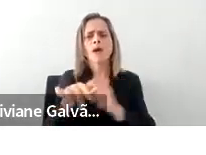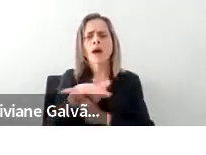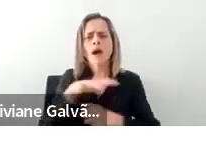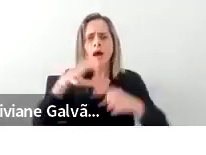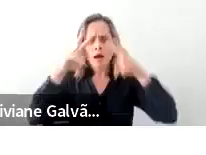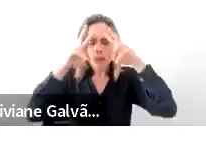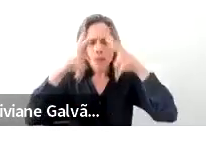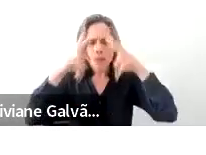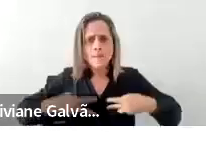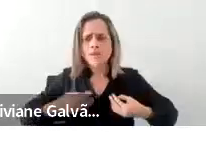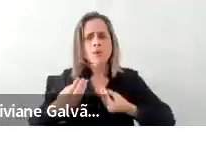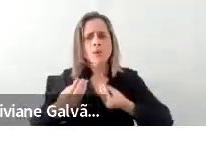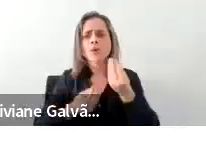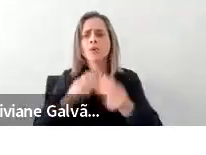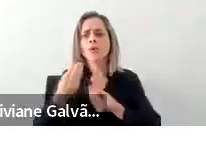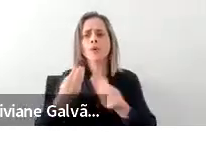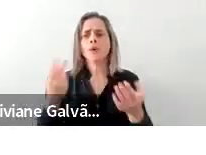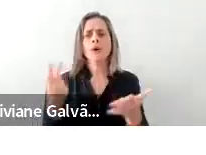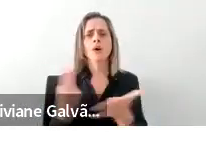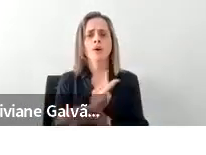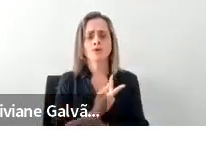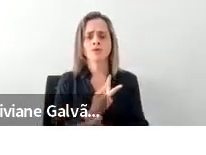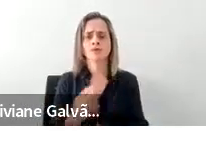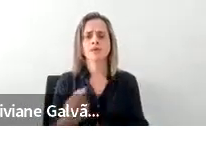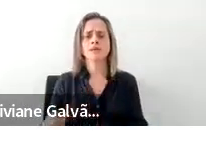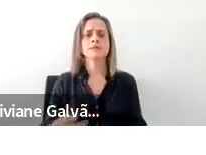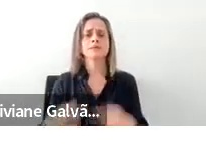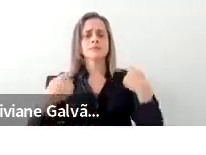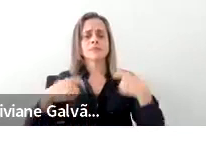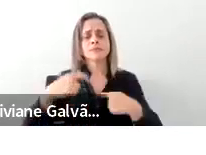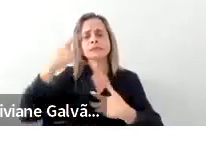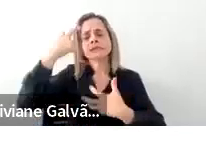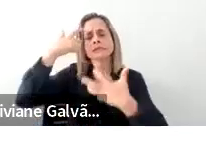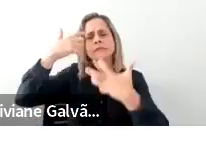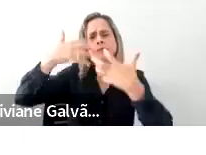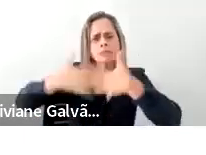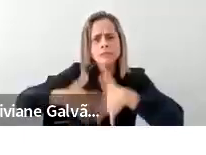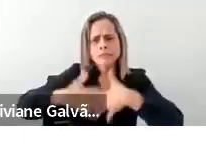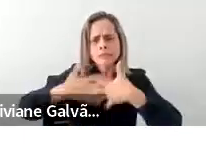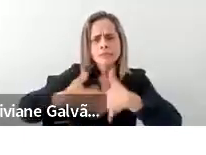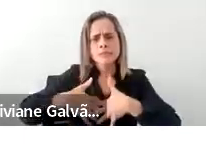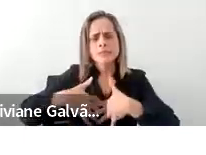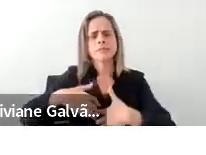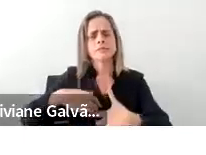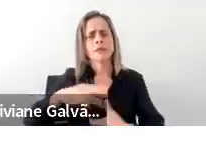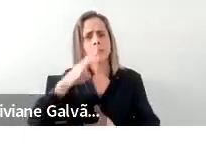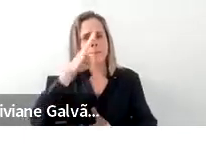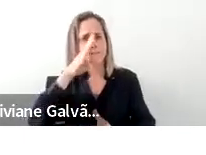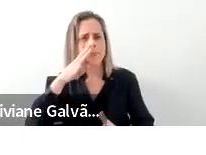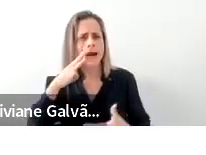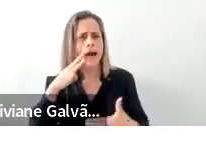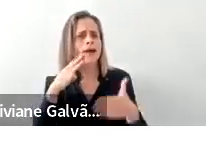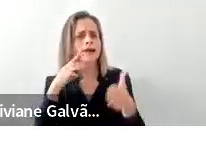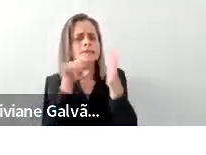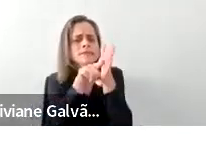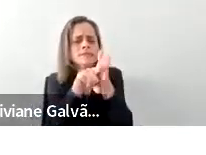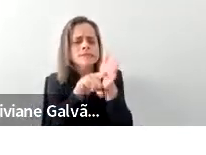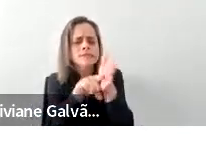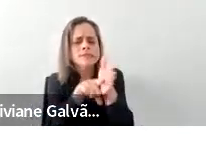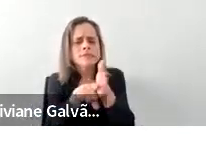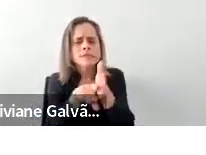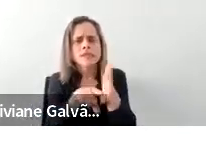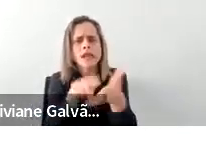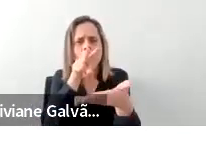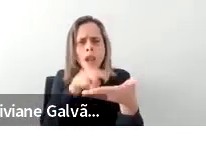reimagining of Marx, or revisiting of Marx, the key category of Marx's theoretical work was the one, he says, which